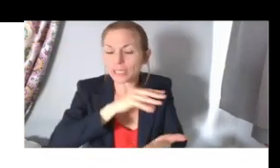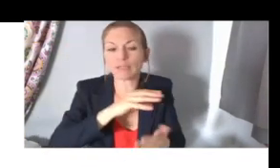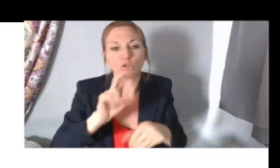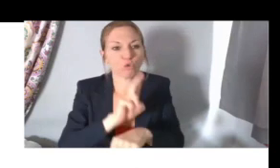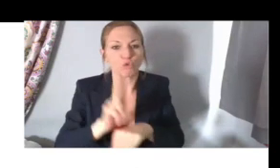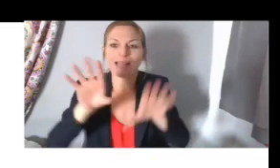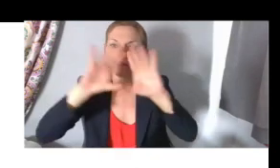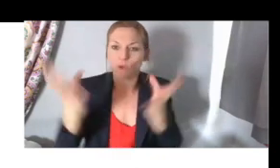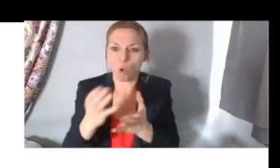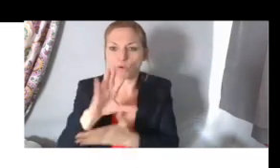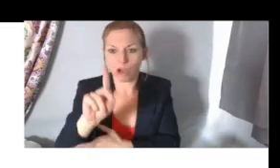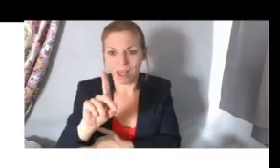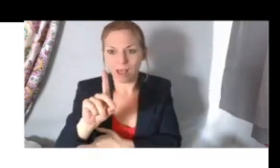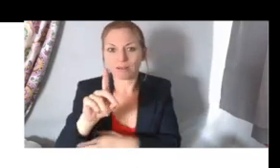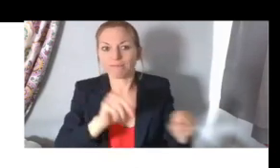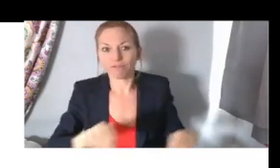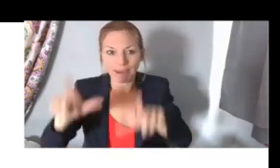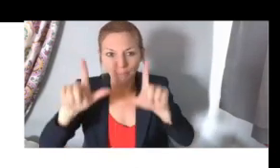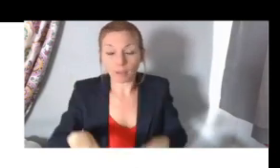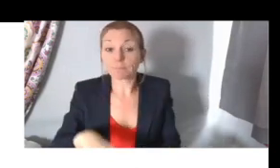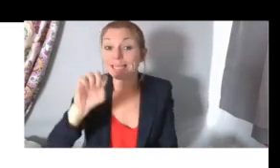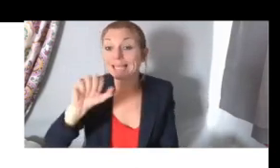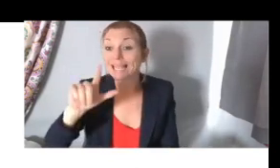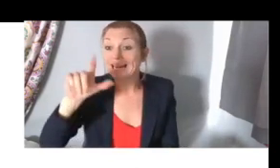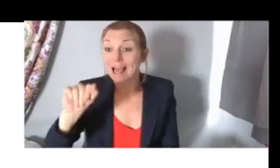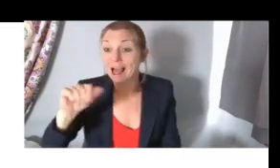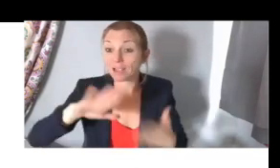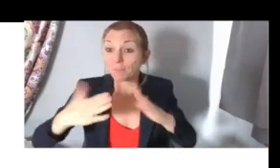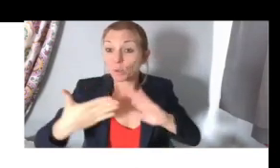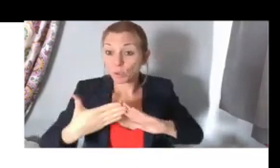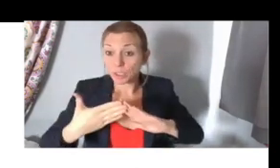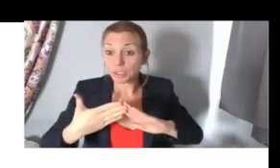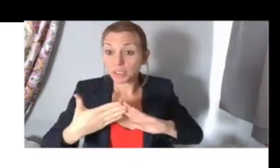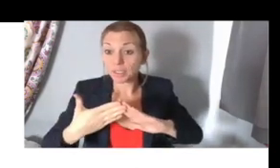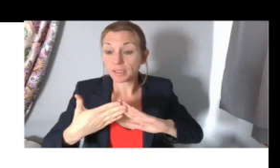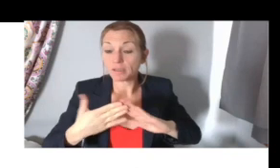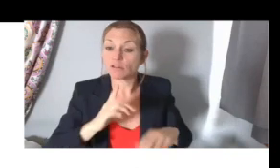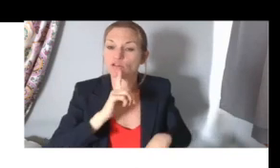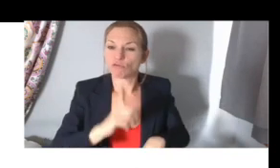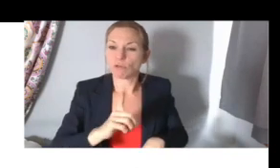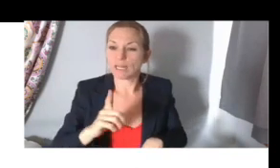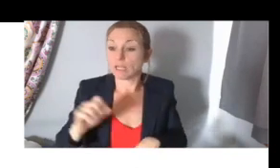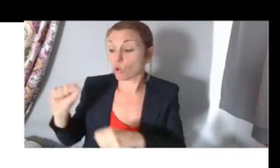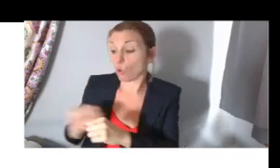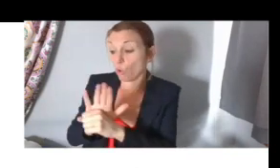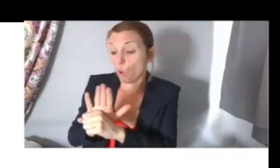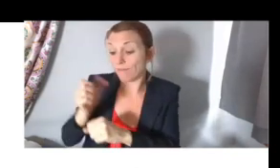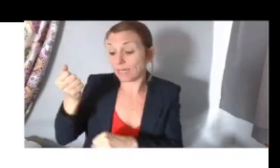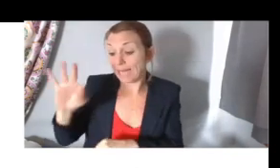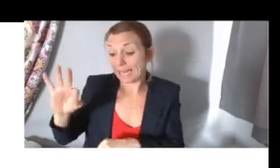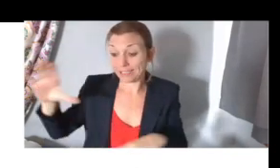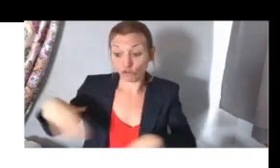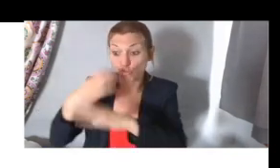In terms of the ELA community, it was created in response to the COVID-19